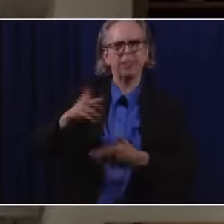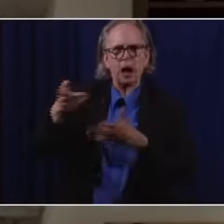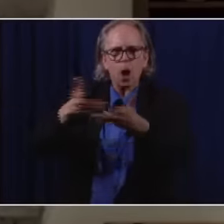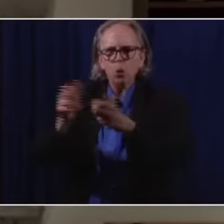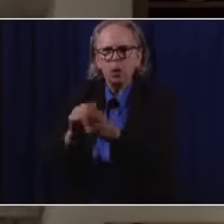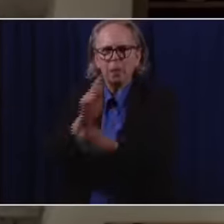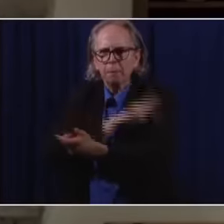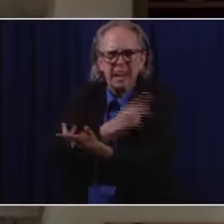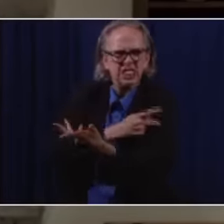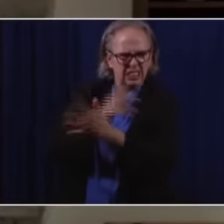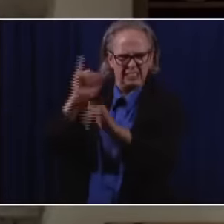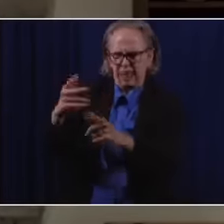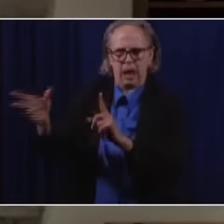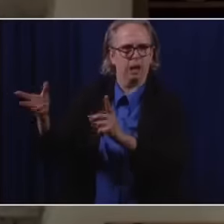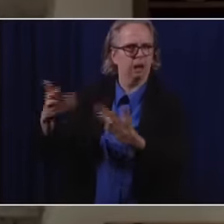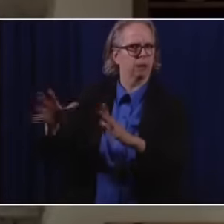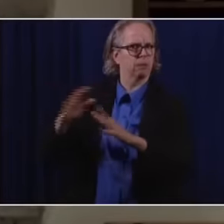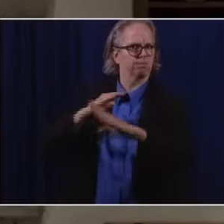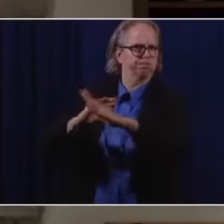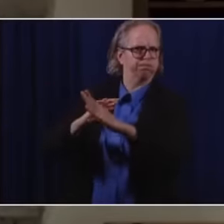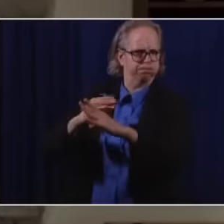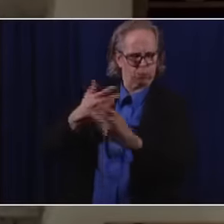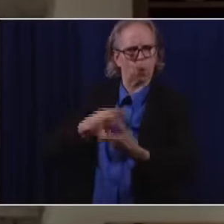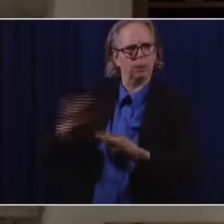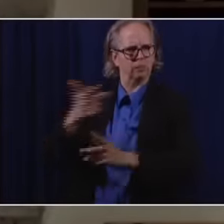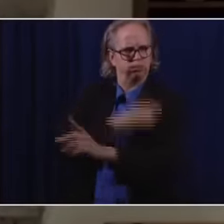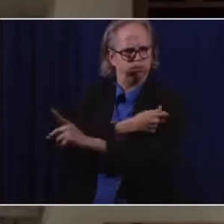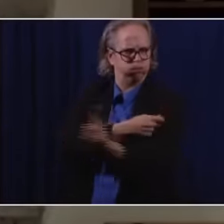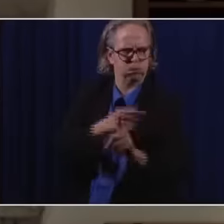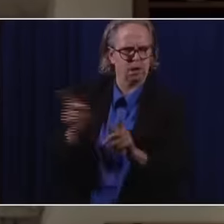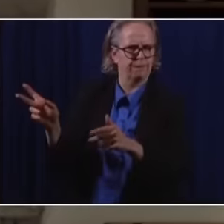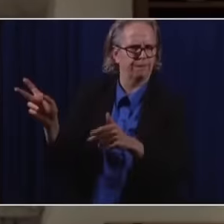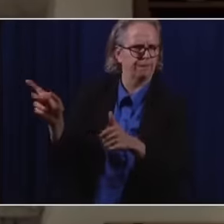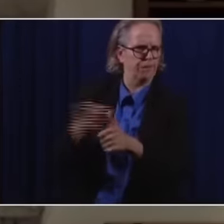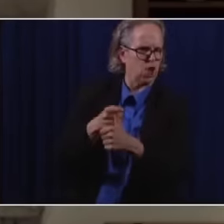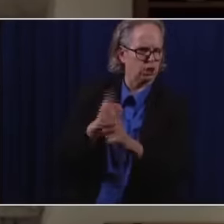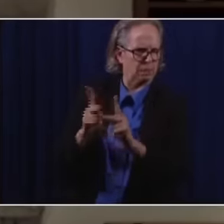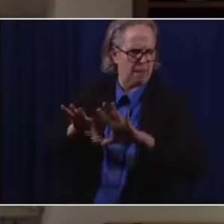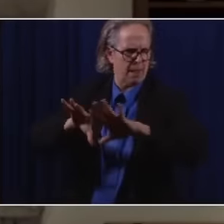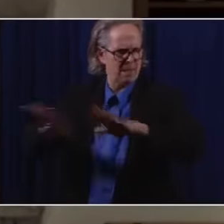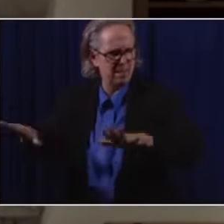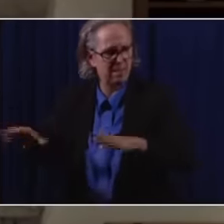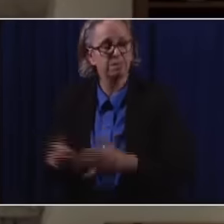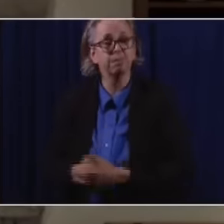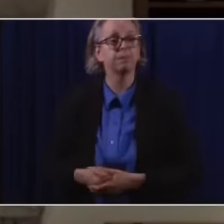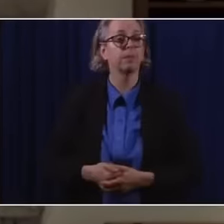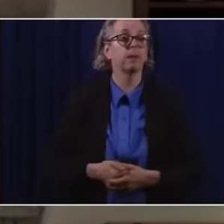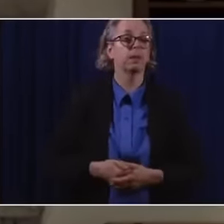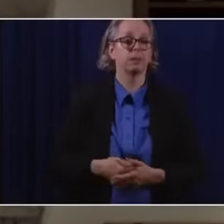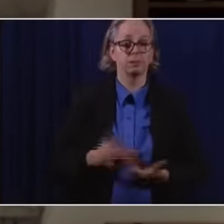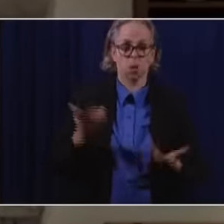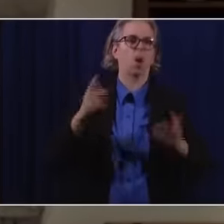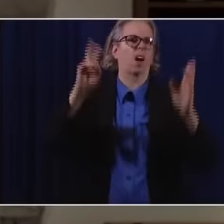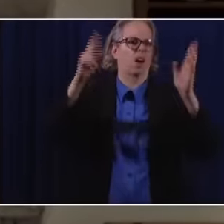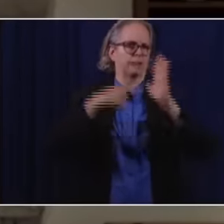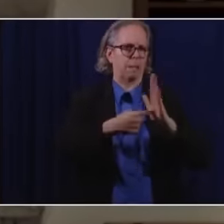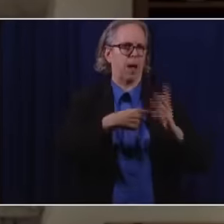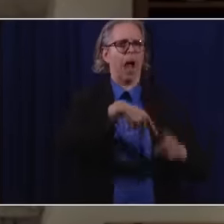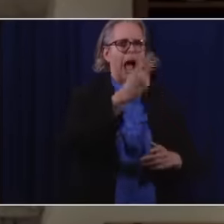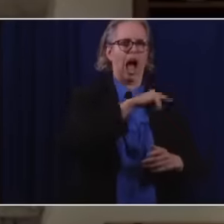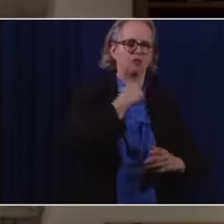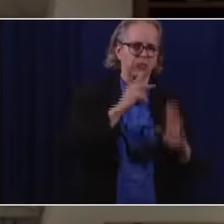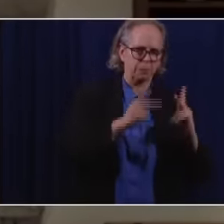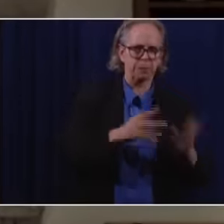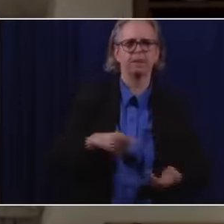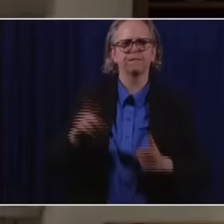got to get them taken care of early on. So those two groups early, and then we move into other groups beyond that.